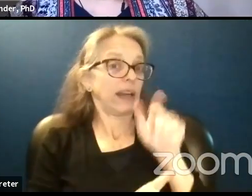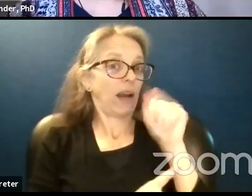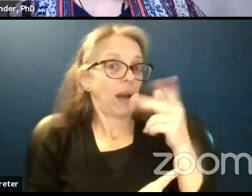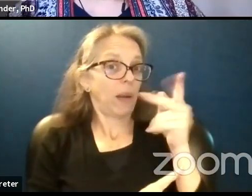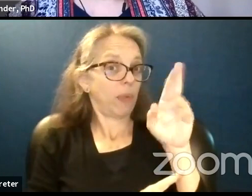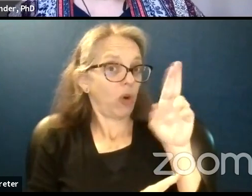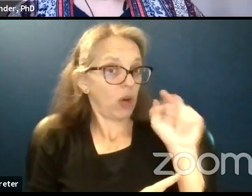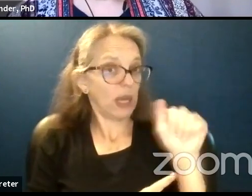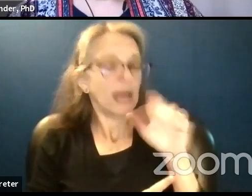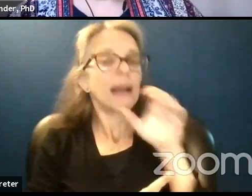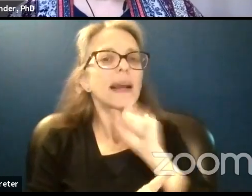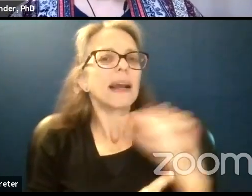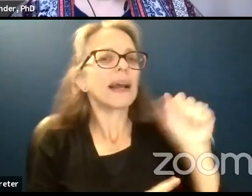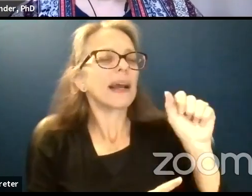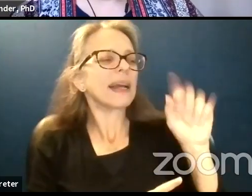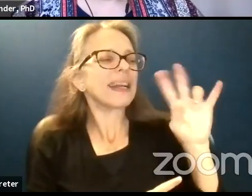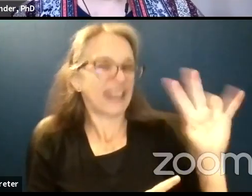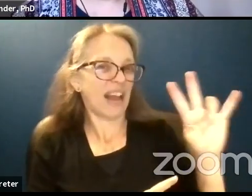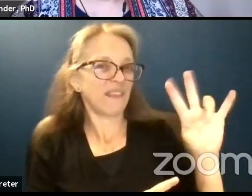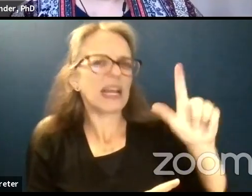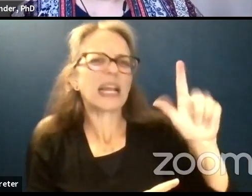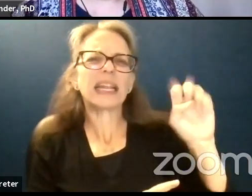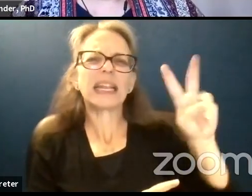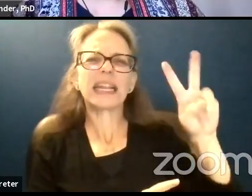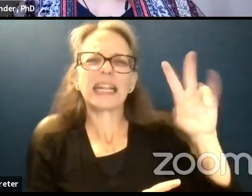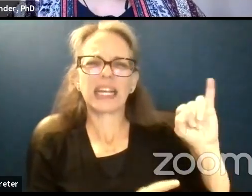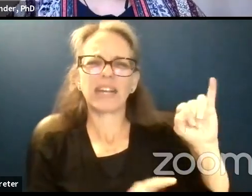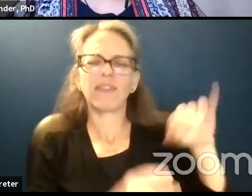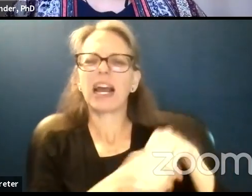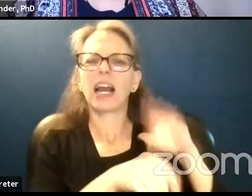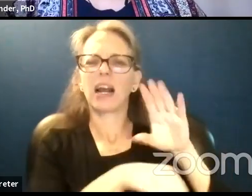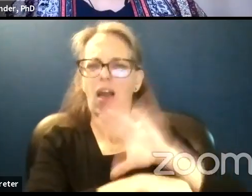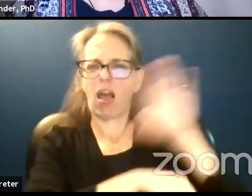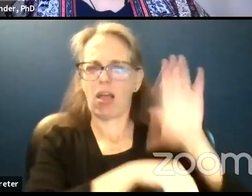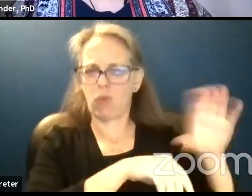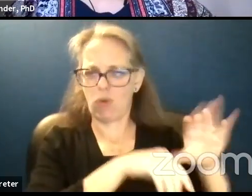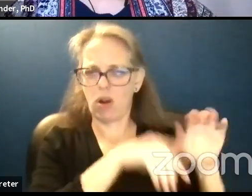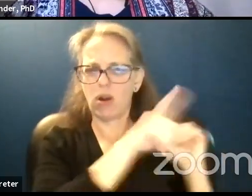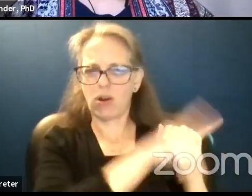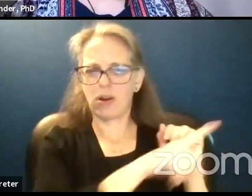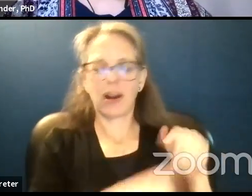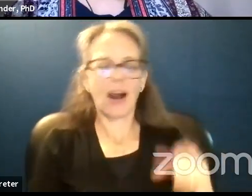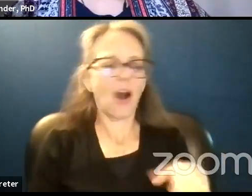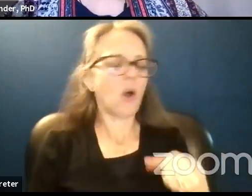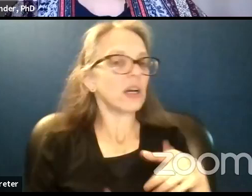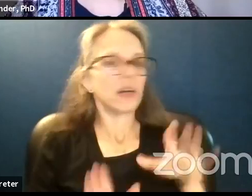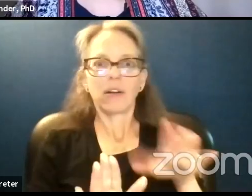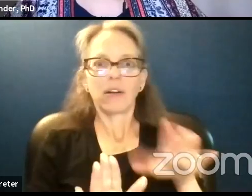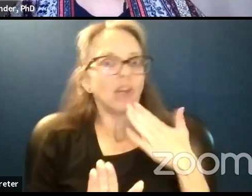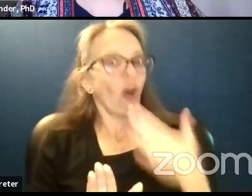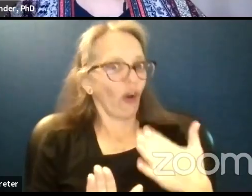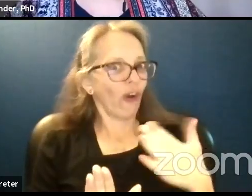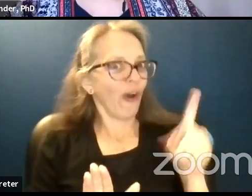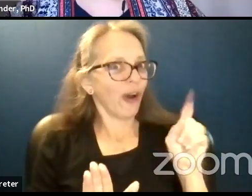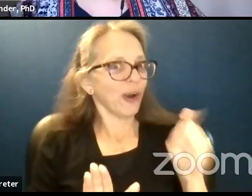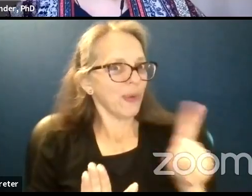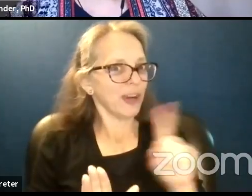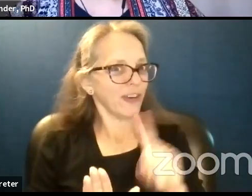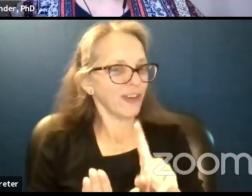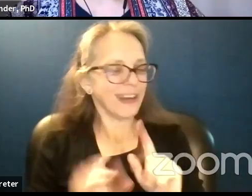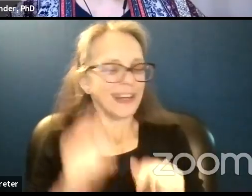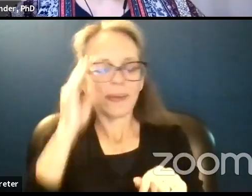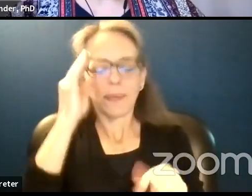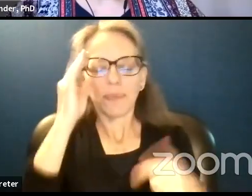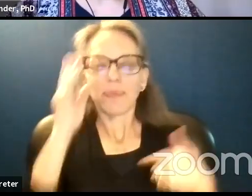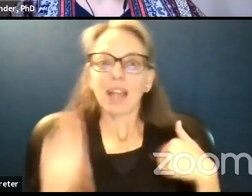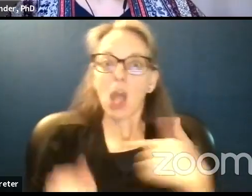Levi, who is 7 years old in Leadville, Colorado, asks, this is such a great question. I love this one. We